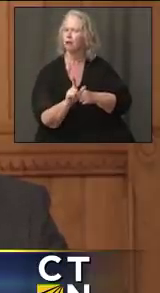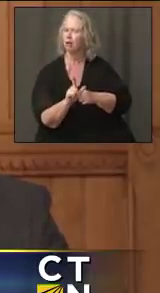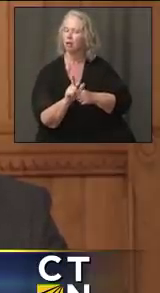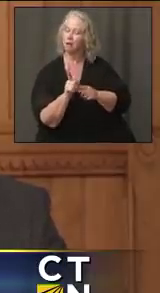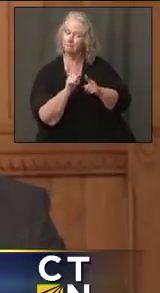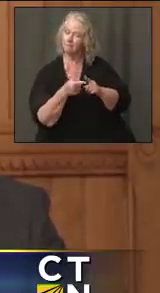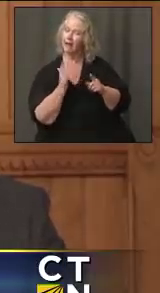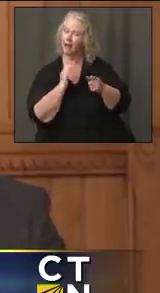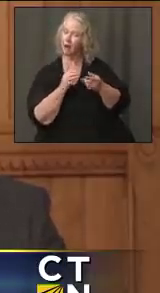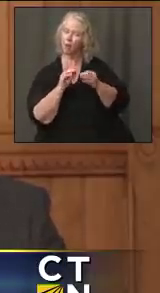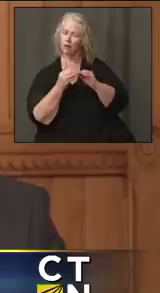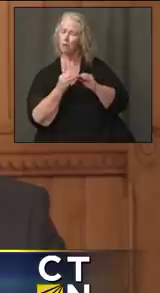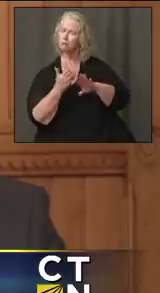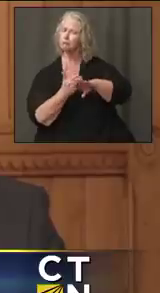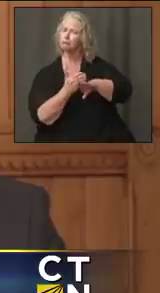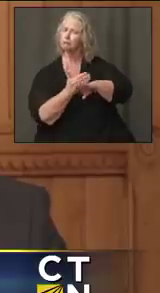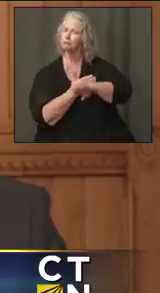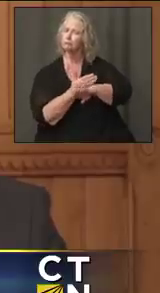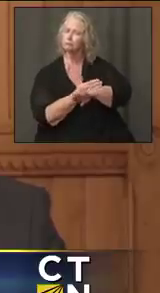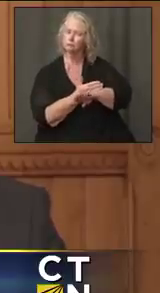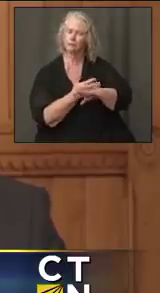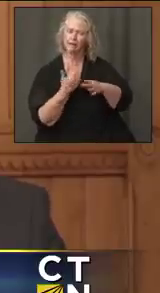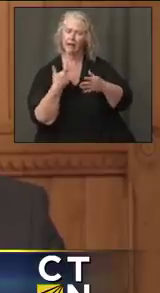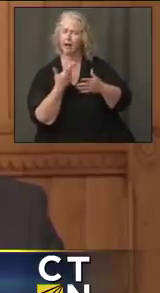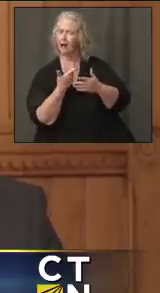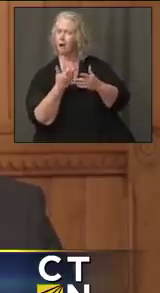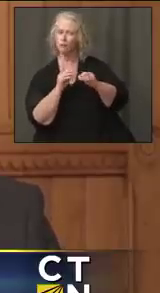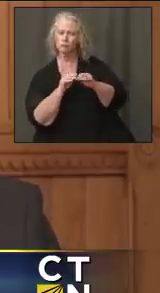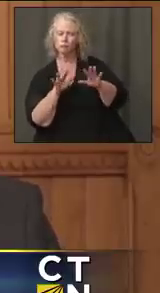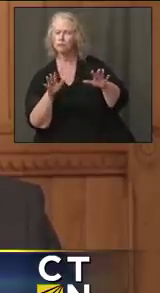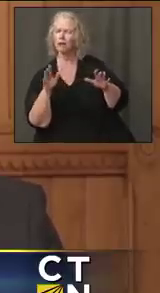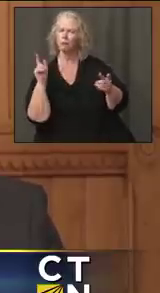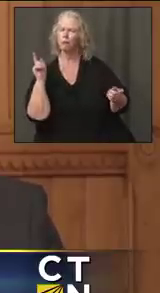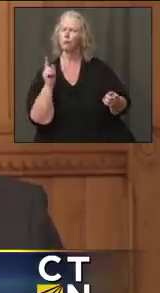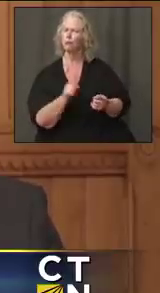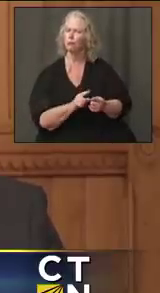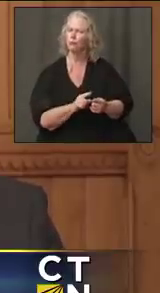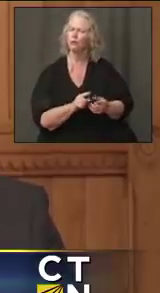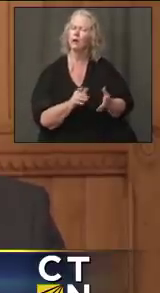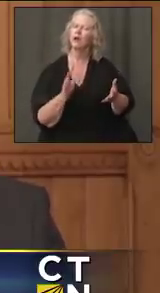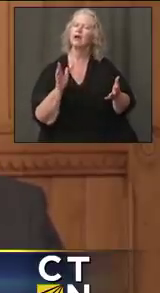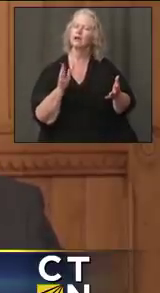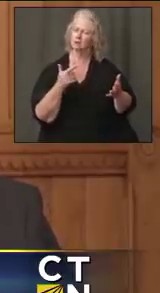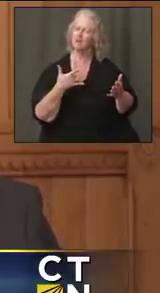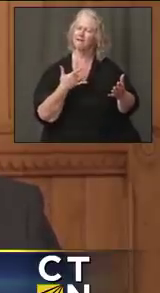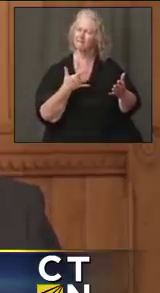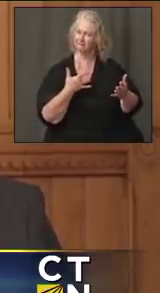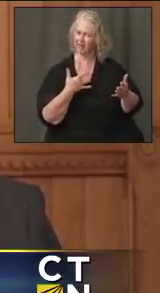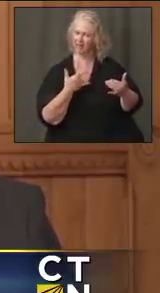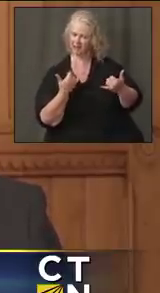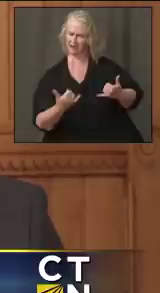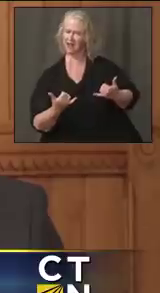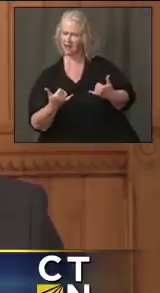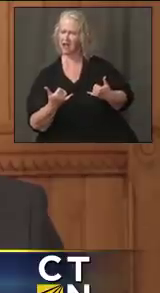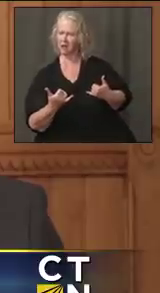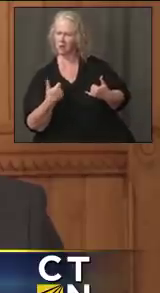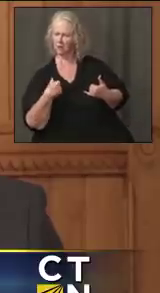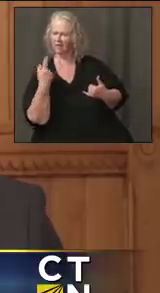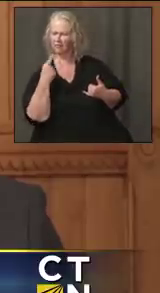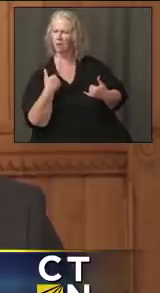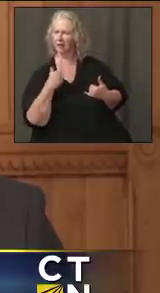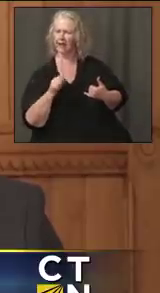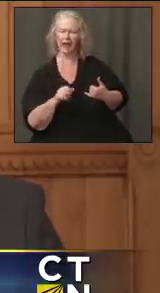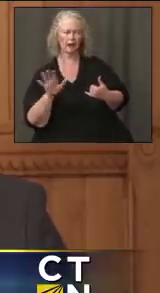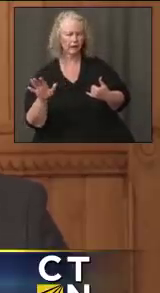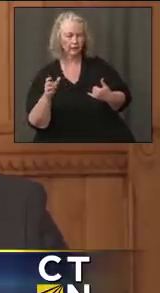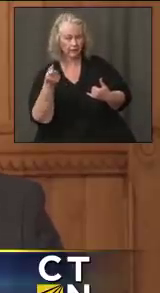trajectory, we're able to provide a safe learning environment for students with the safeguards that we identified. You know, I want to make it